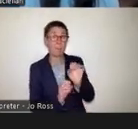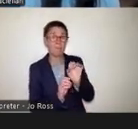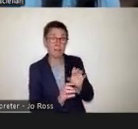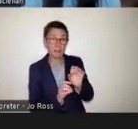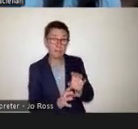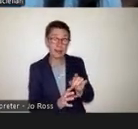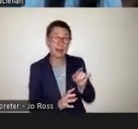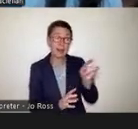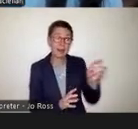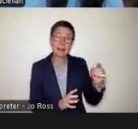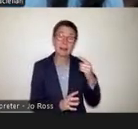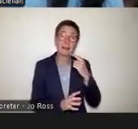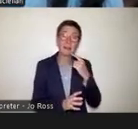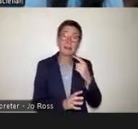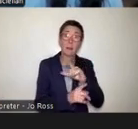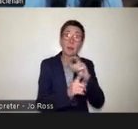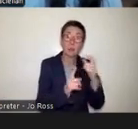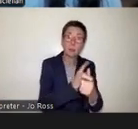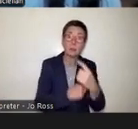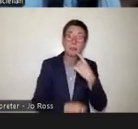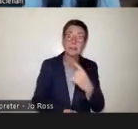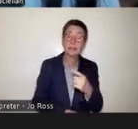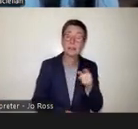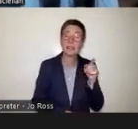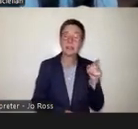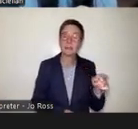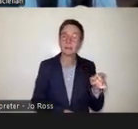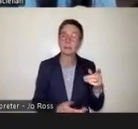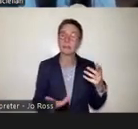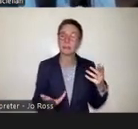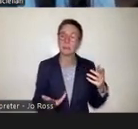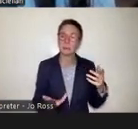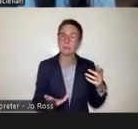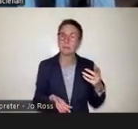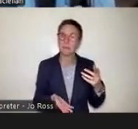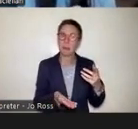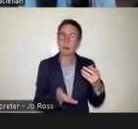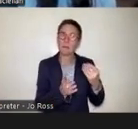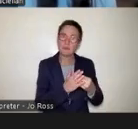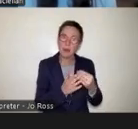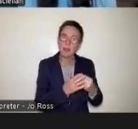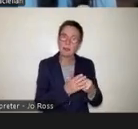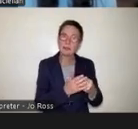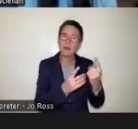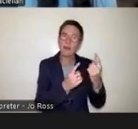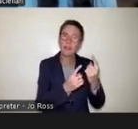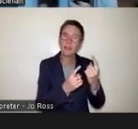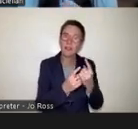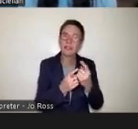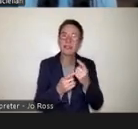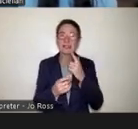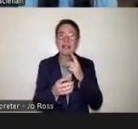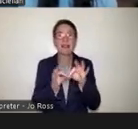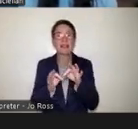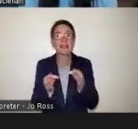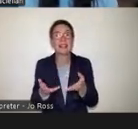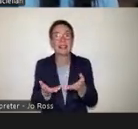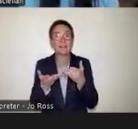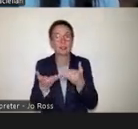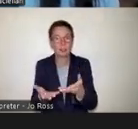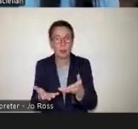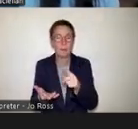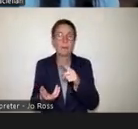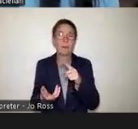the community was saying that, the price of the items in the gift shop and the elements of the items in the gift